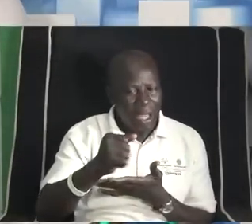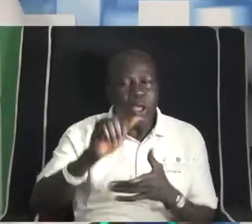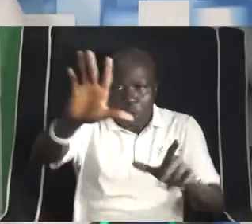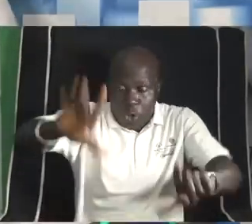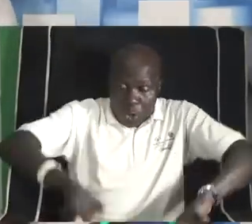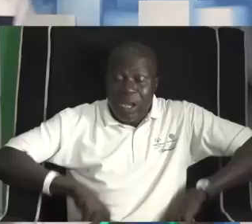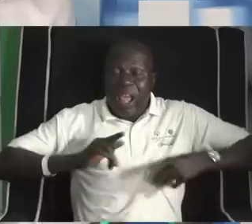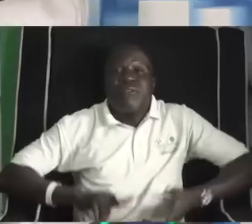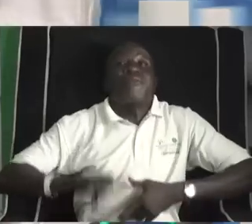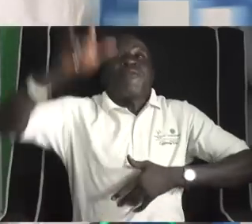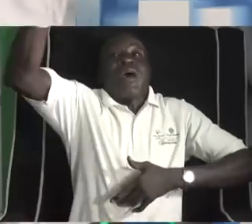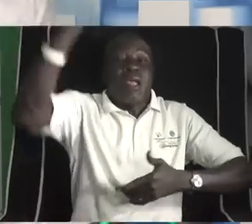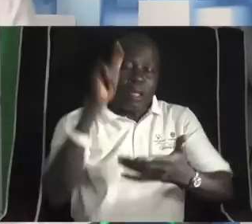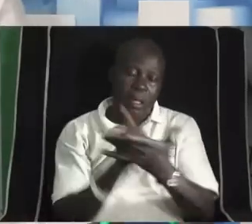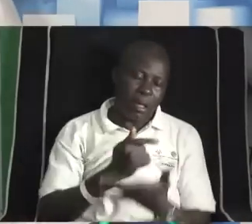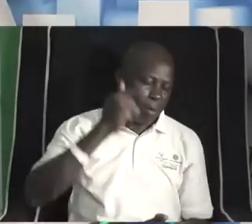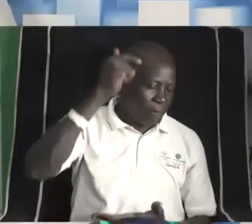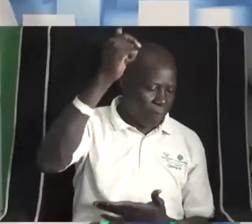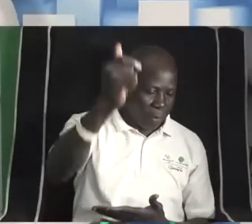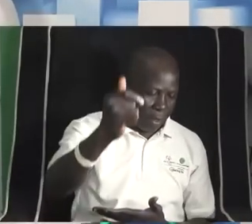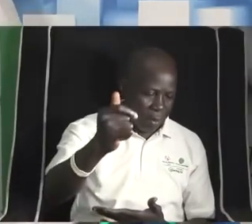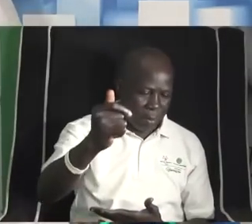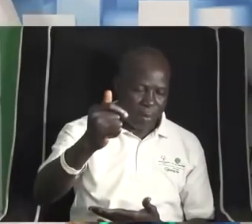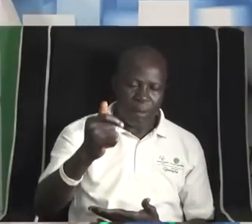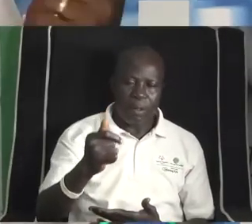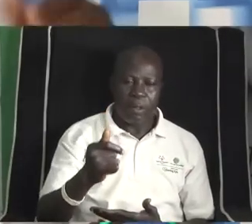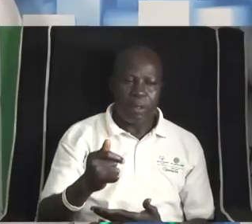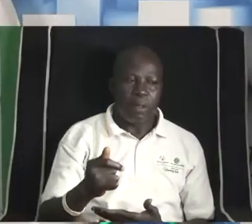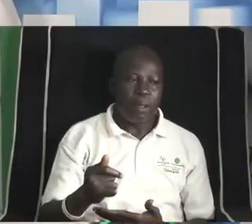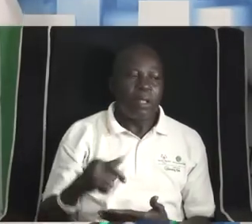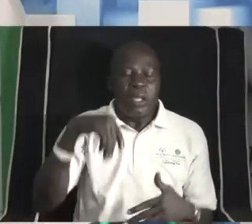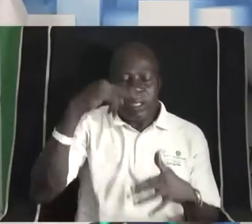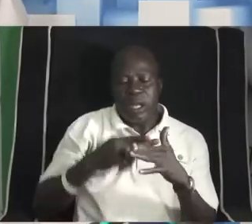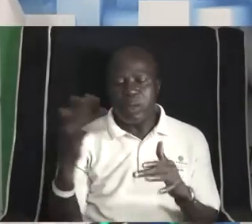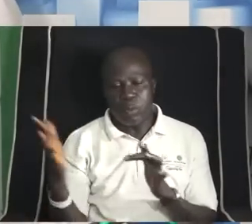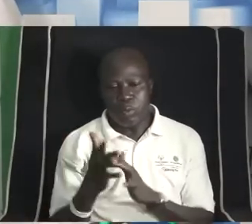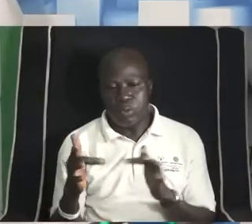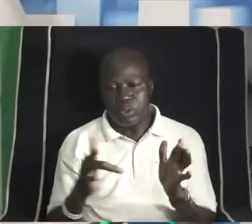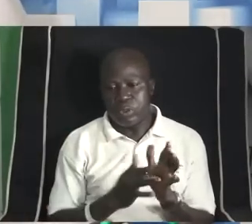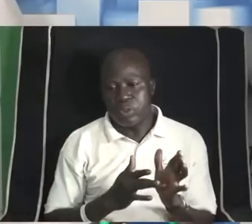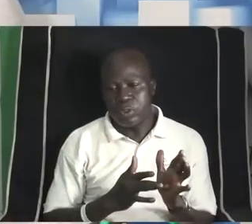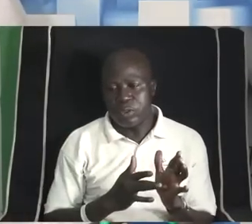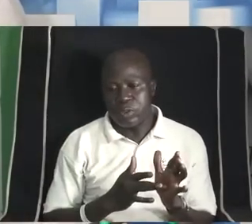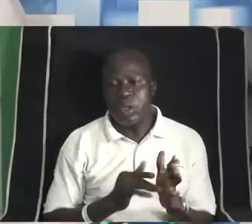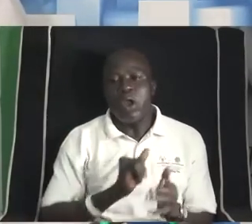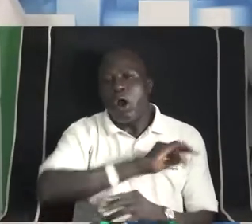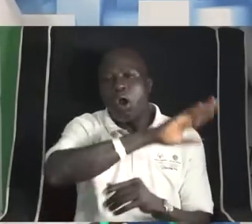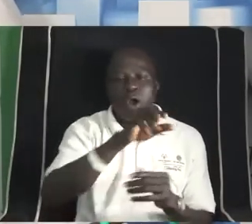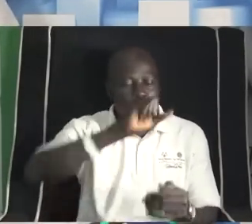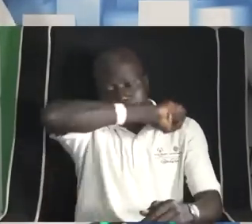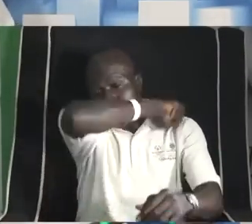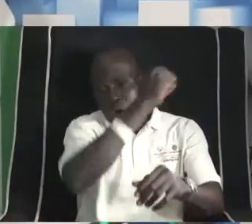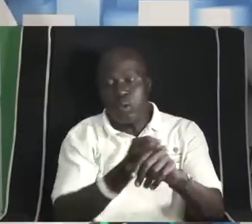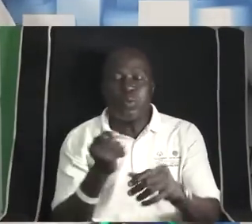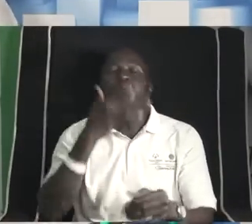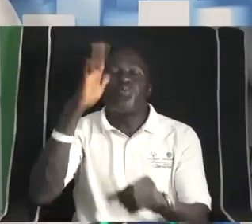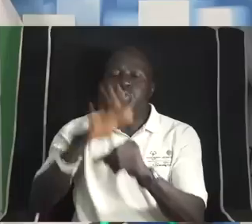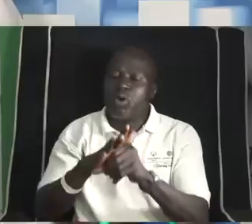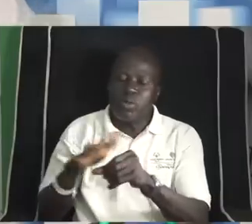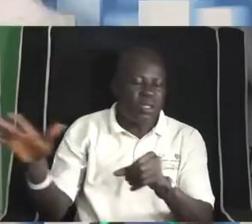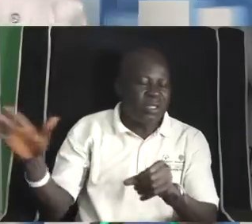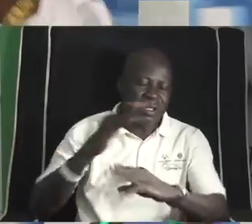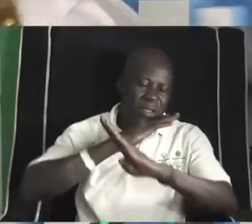amen. Your love was so high in the name of Jesus. The promise has